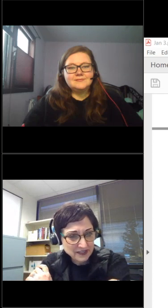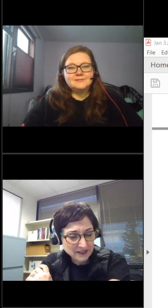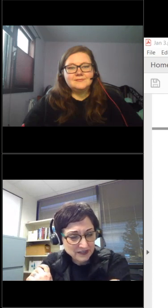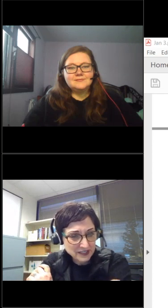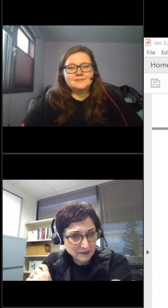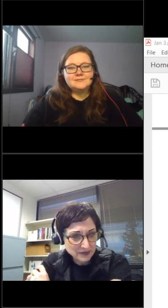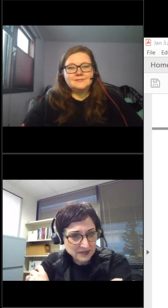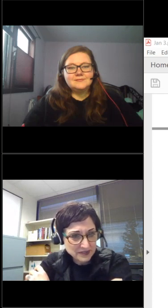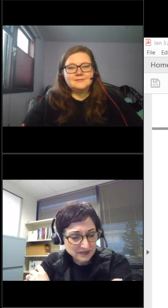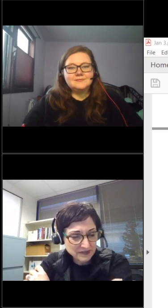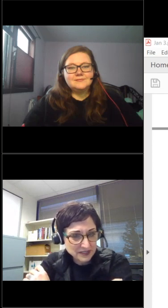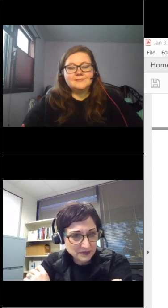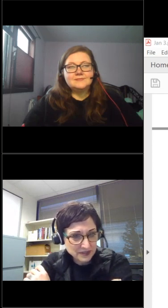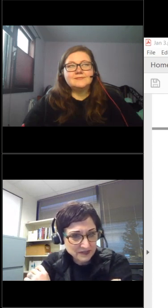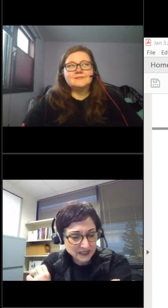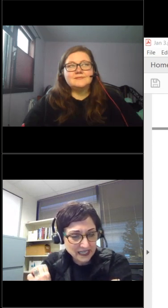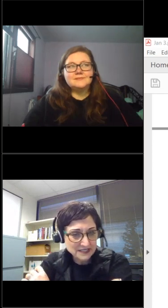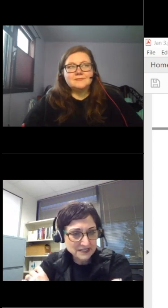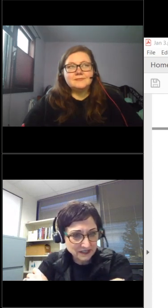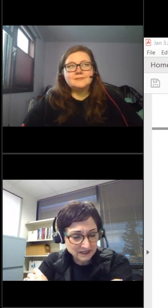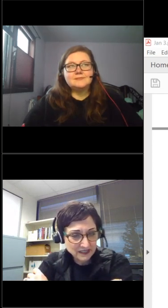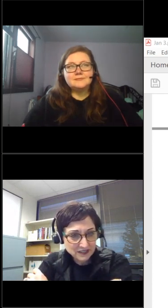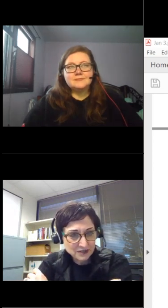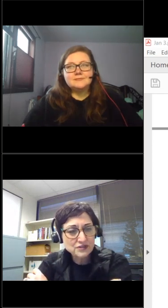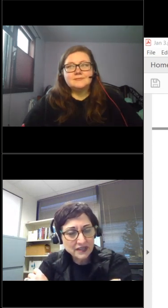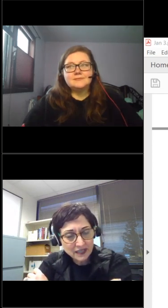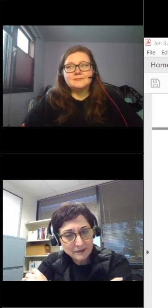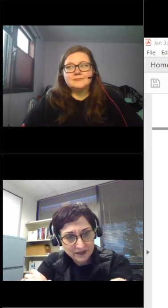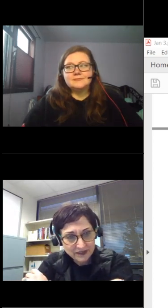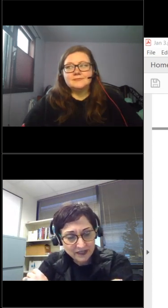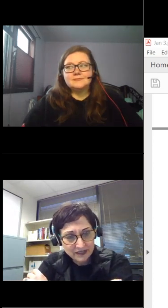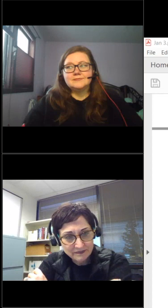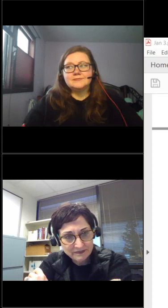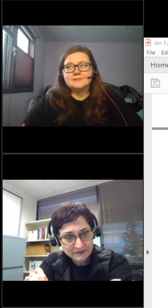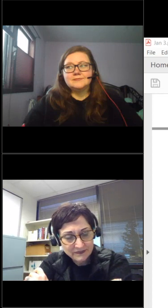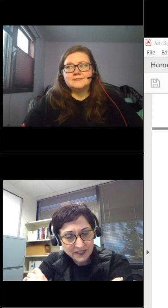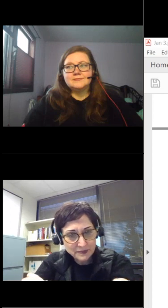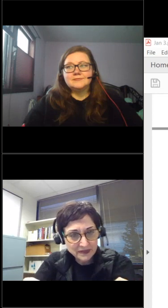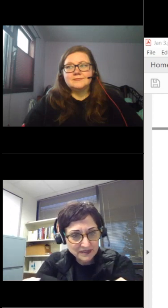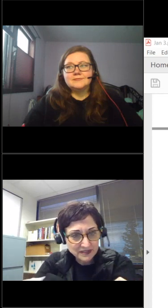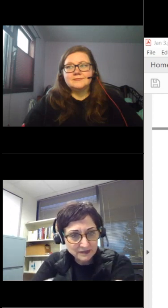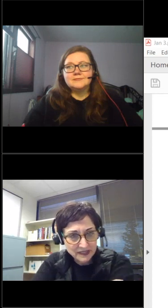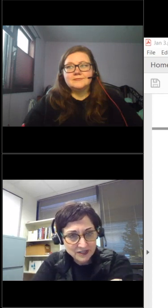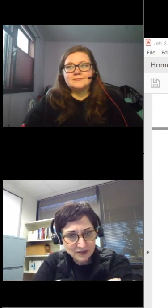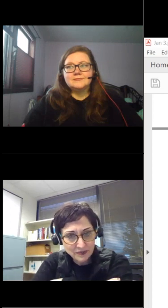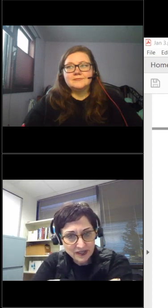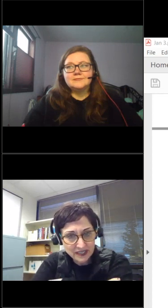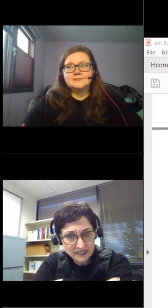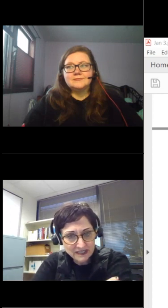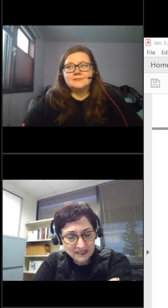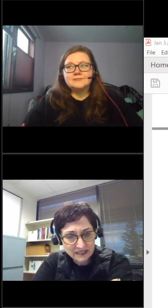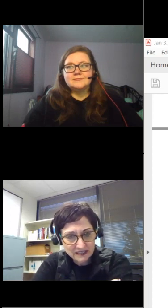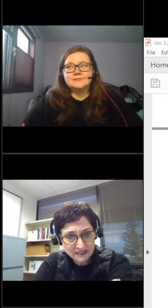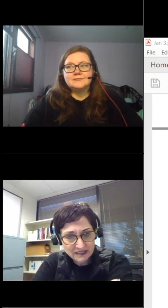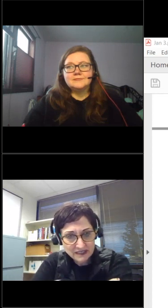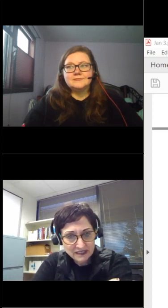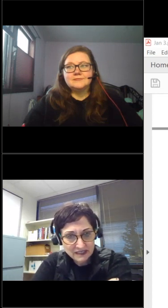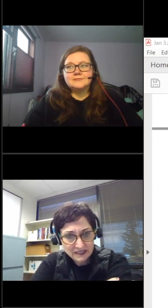have had the Alzheimer's Resource of Alaska do training about experiencing dementia with